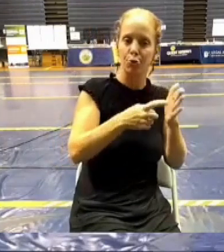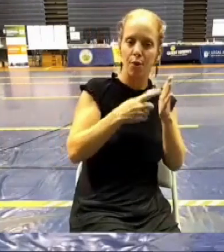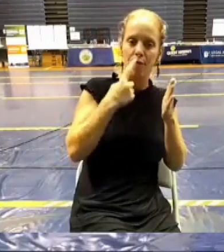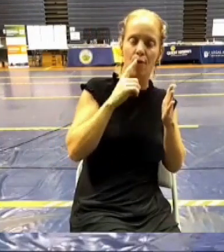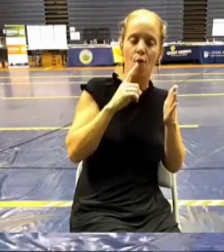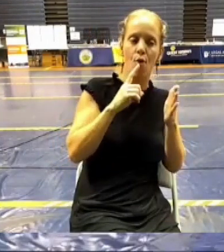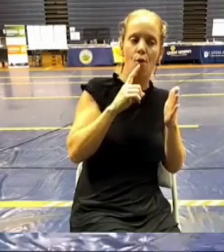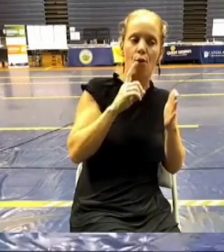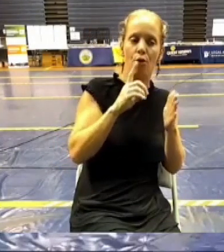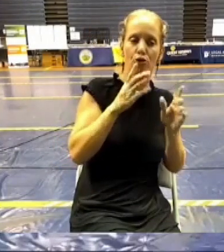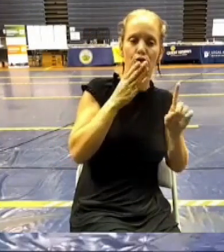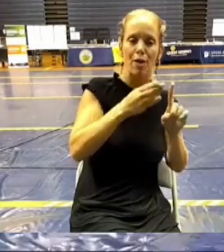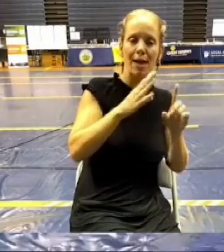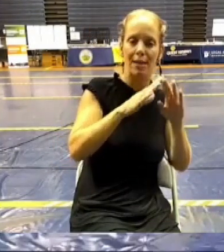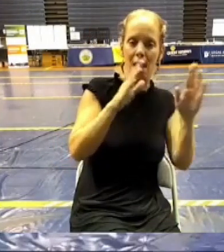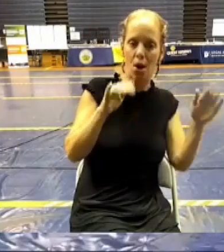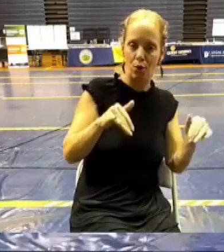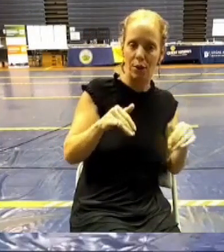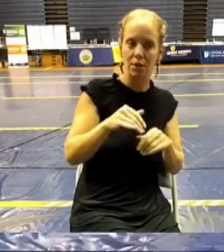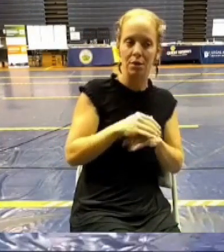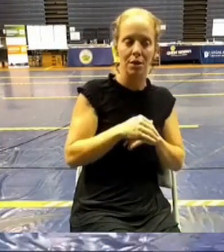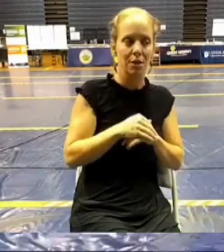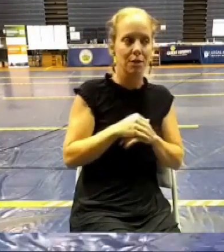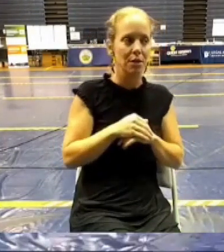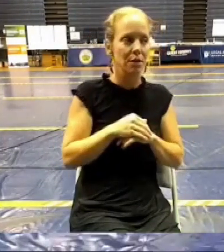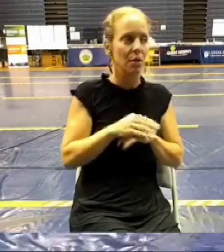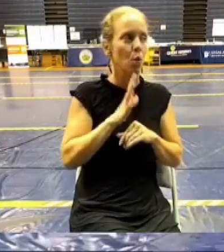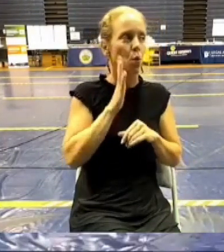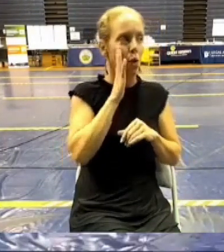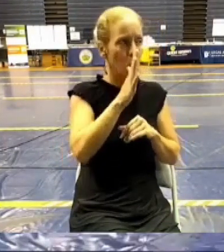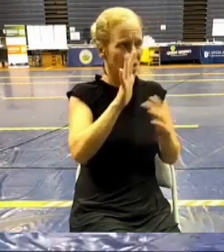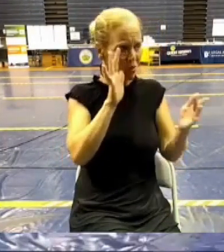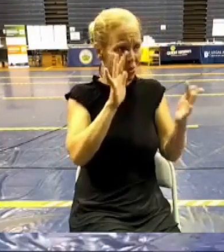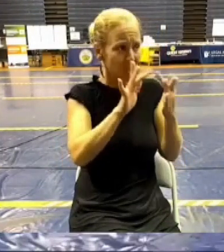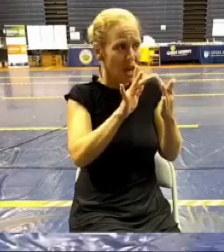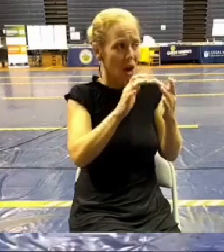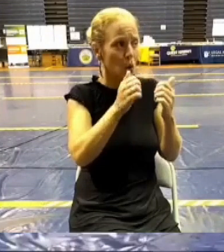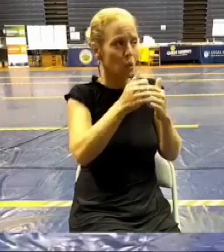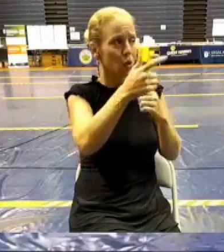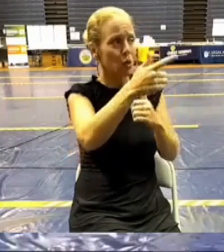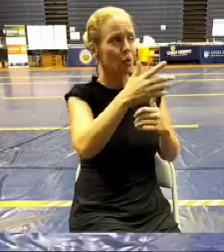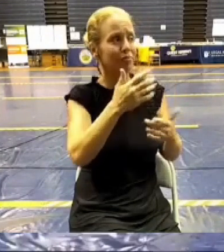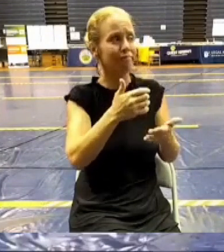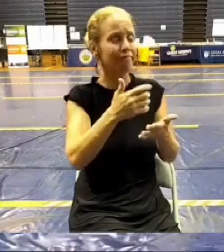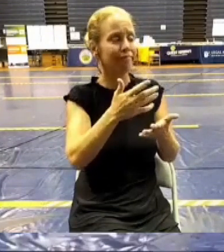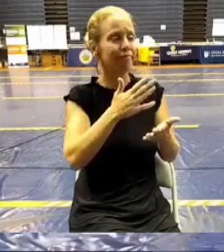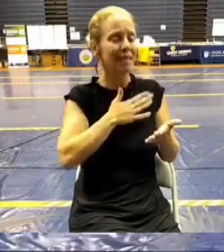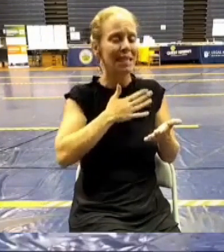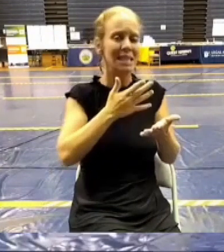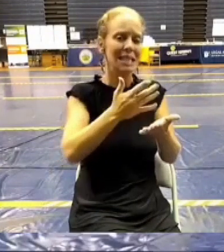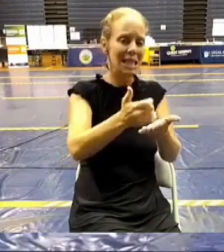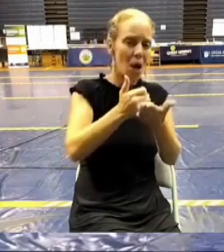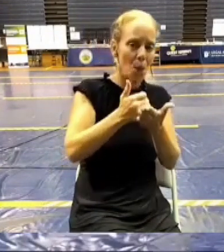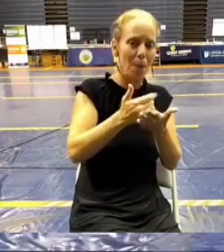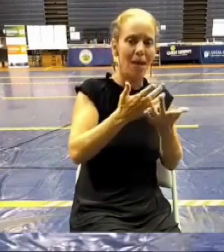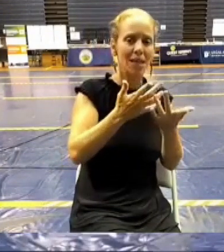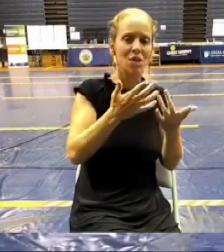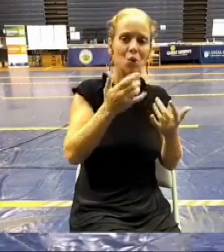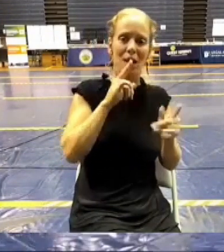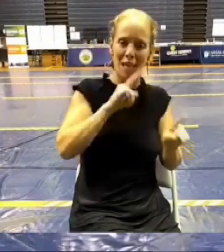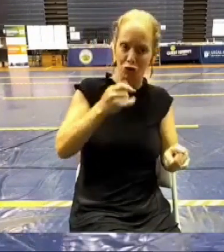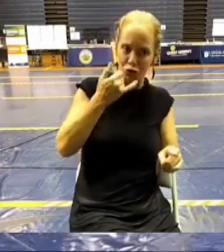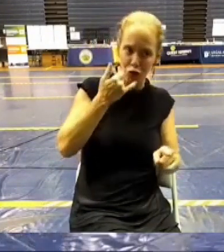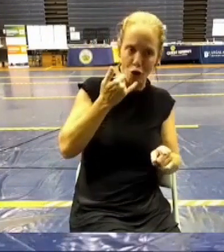And so reach out to us, or we're reaching out to you. And I'm just asking for your help in responding to that call and then filling